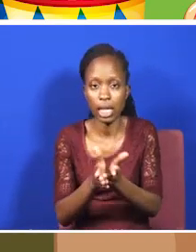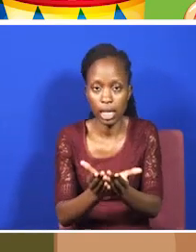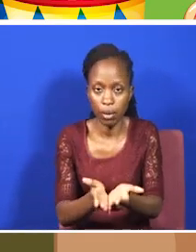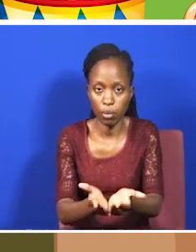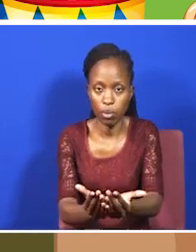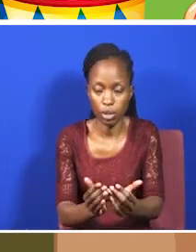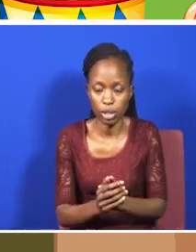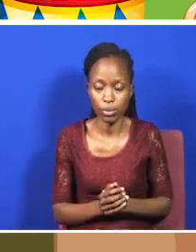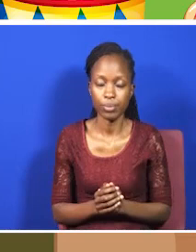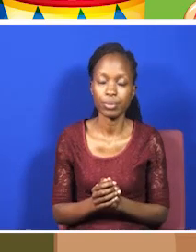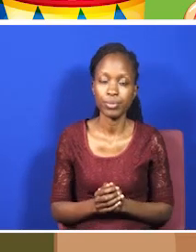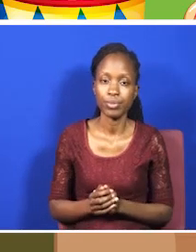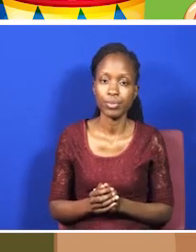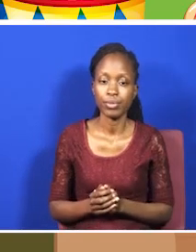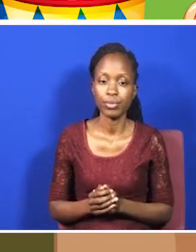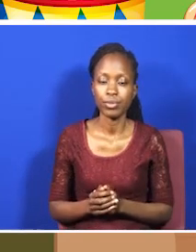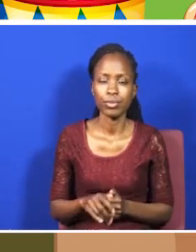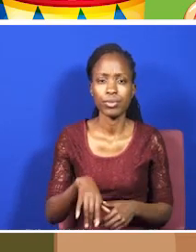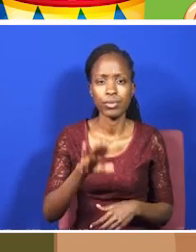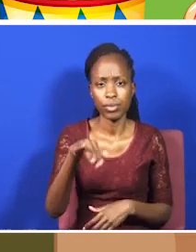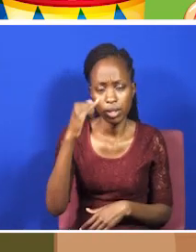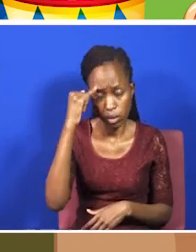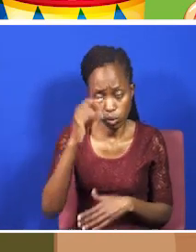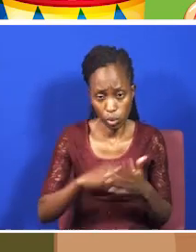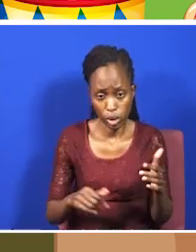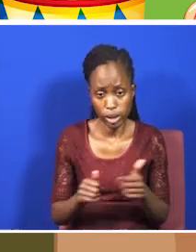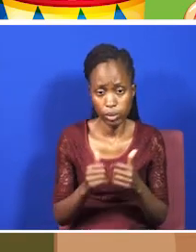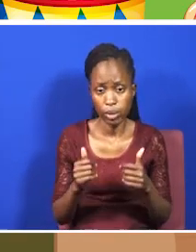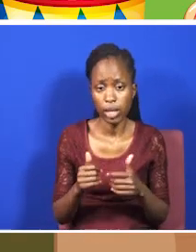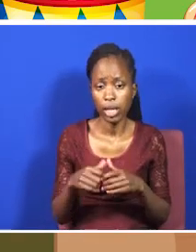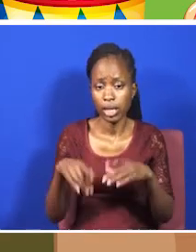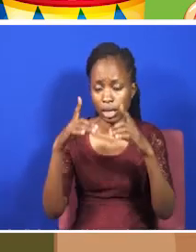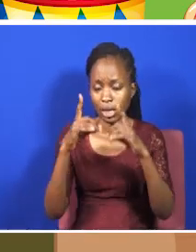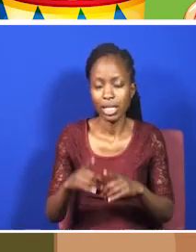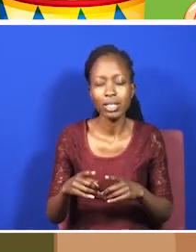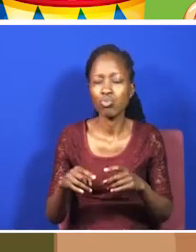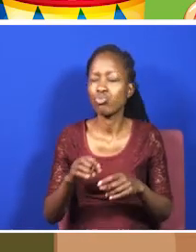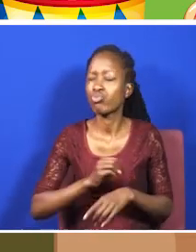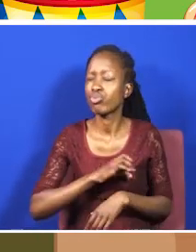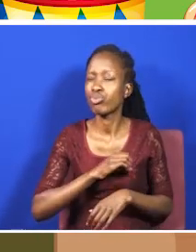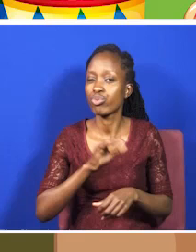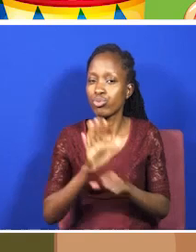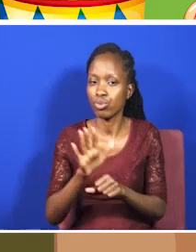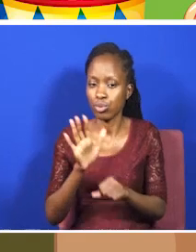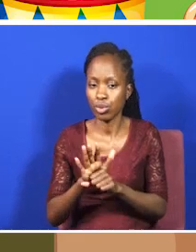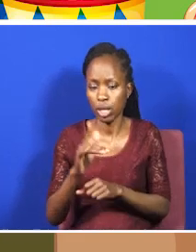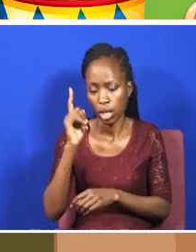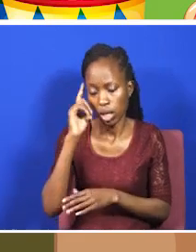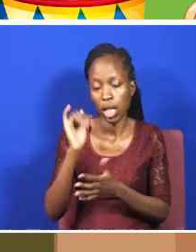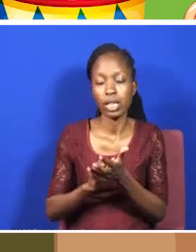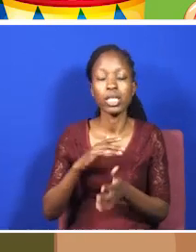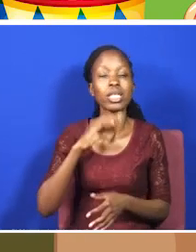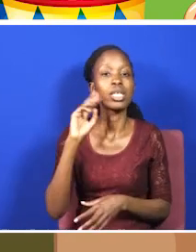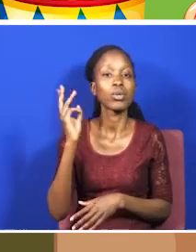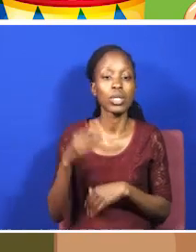was also in that boat. And so, boys and girls, can you imagine what happened? The